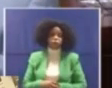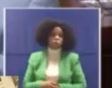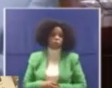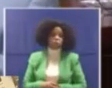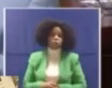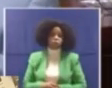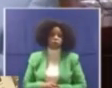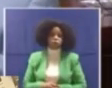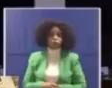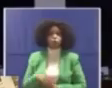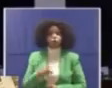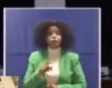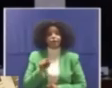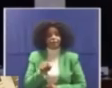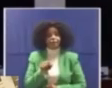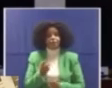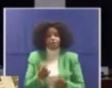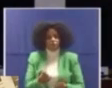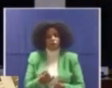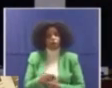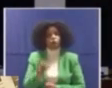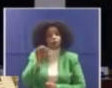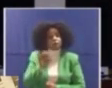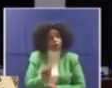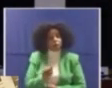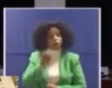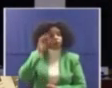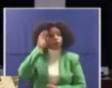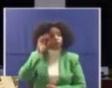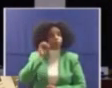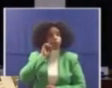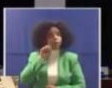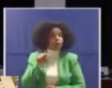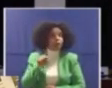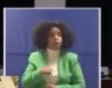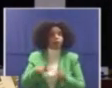In this regard, South Sudan is one of the world's most,